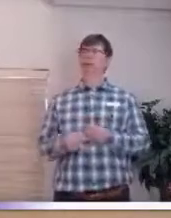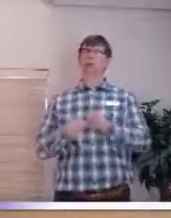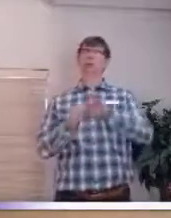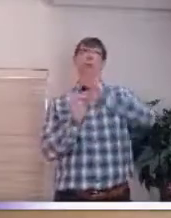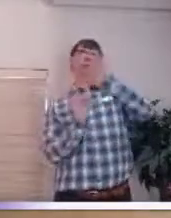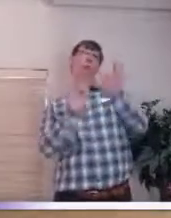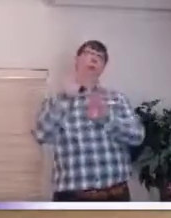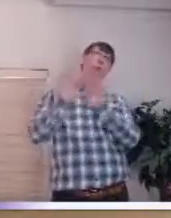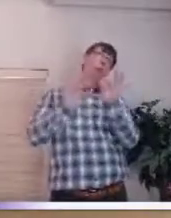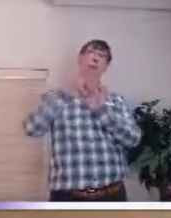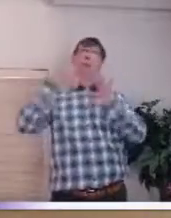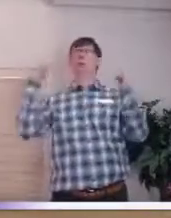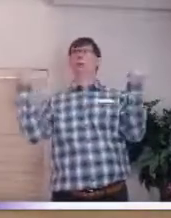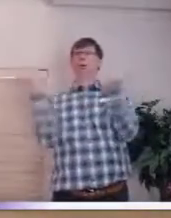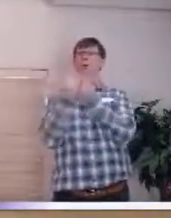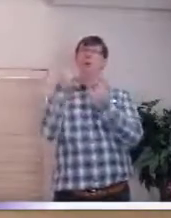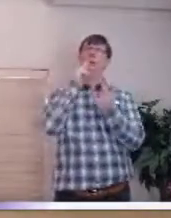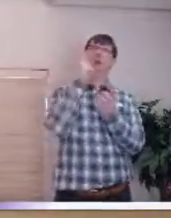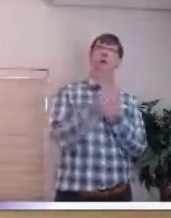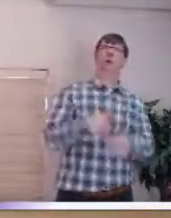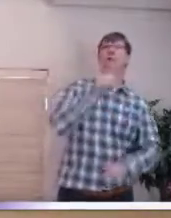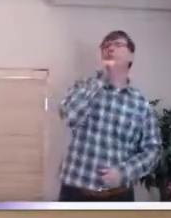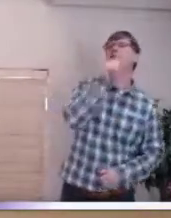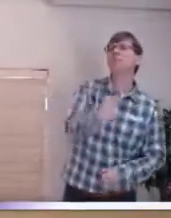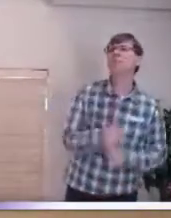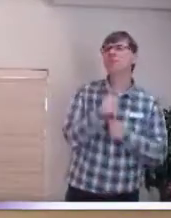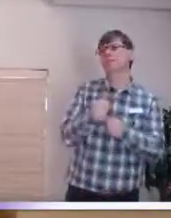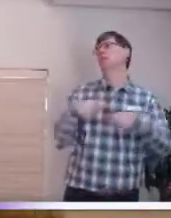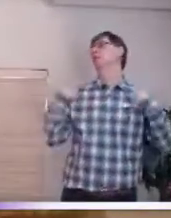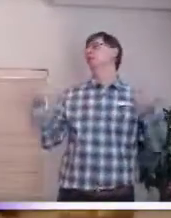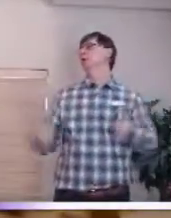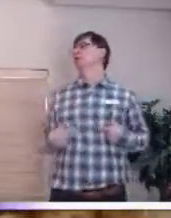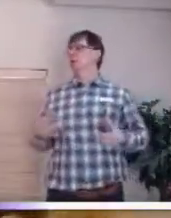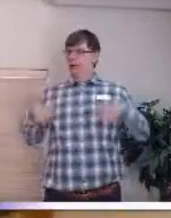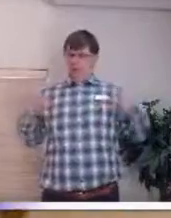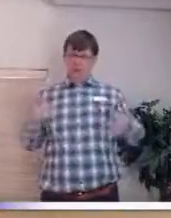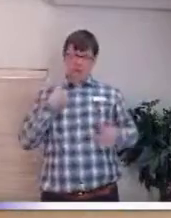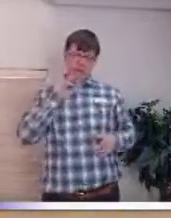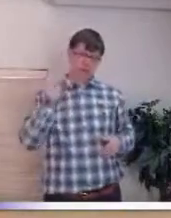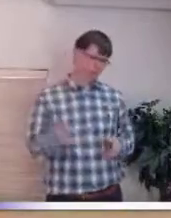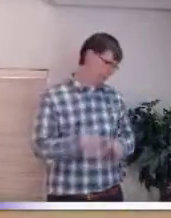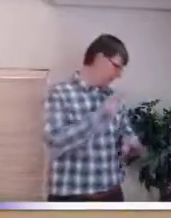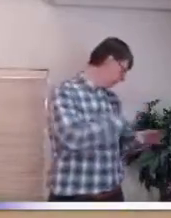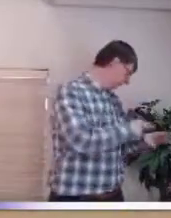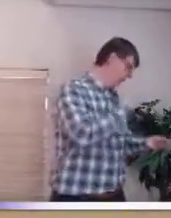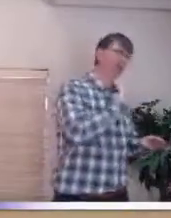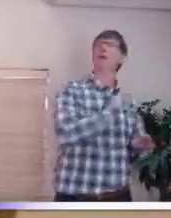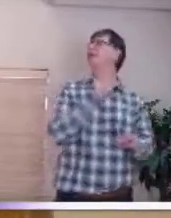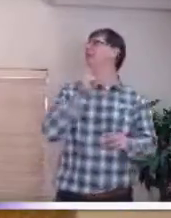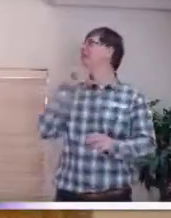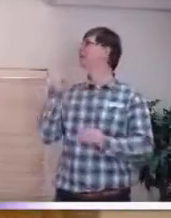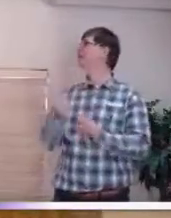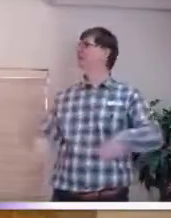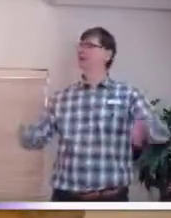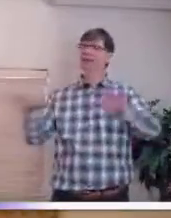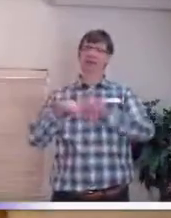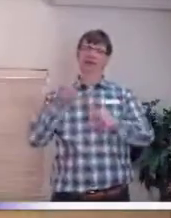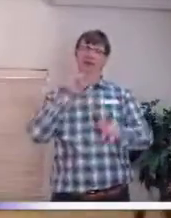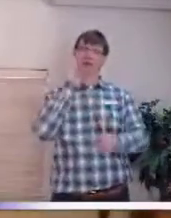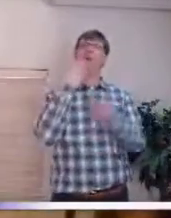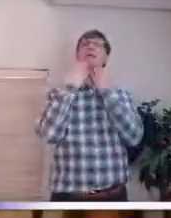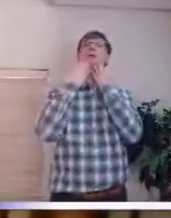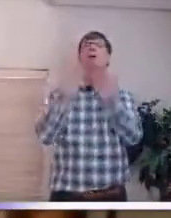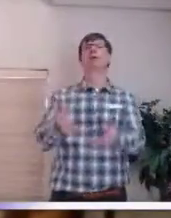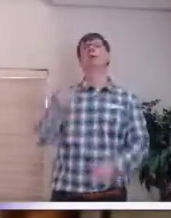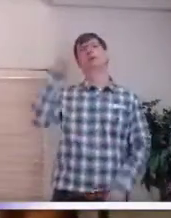goozy, woozy, foozy, ooh, that feels so goodsy feeling. when somebody does something out of